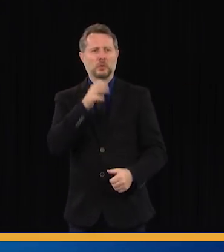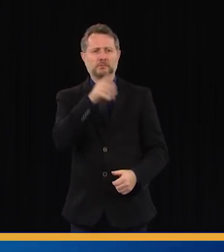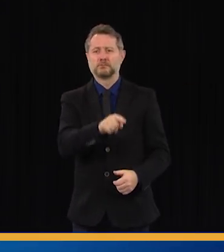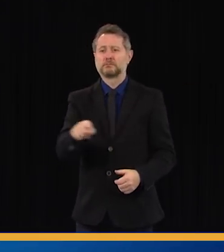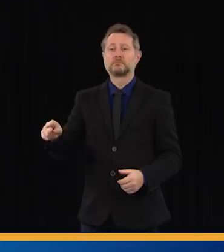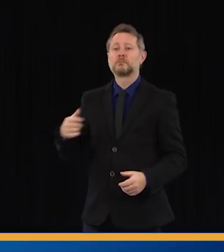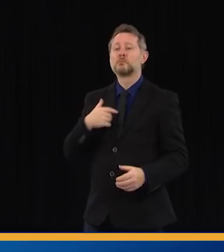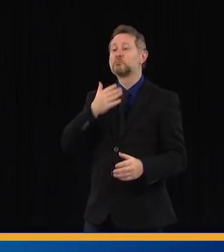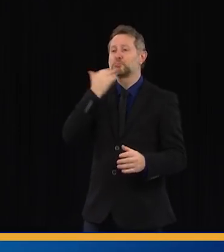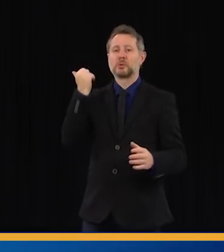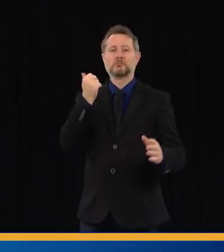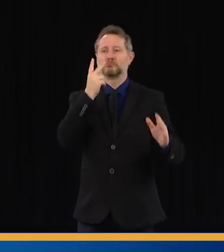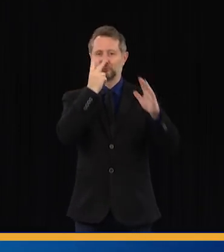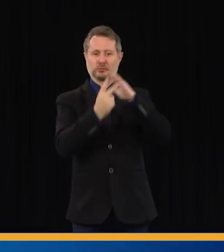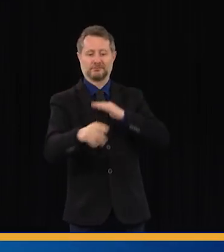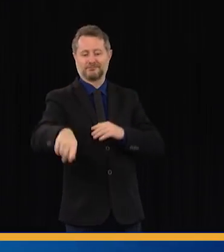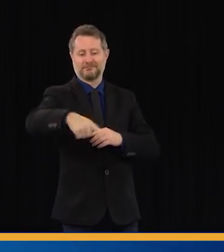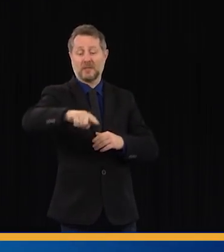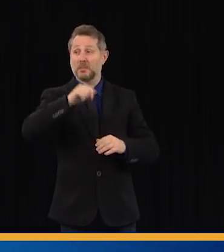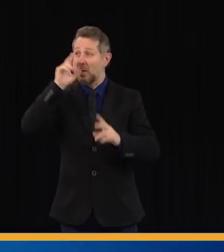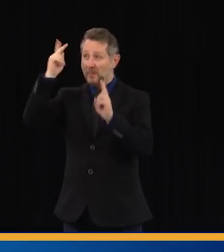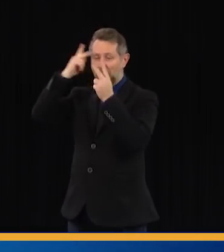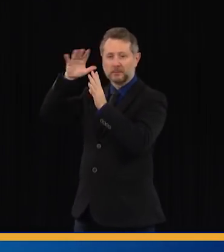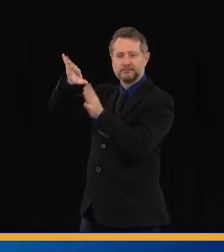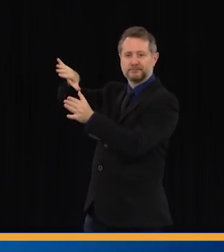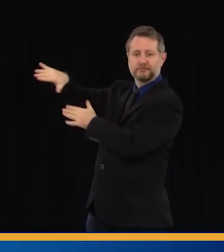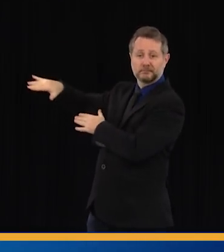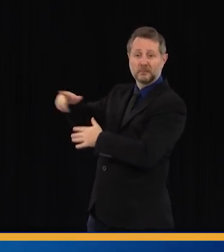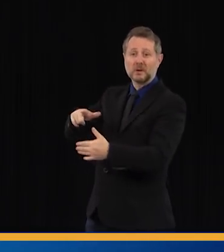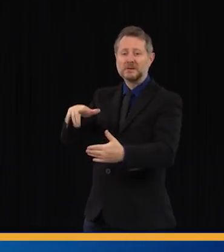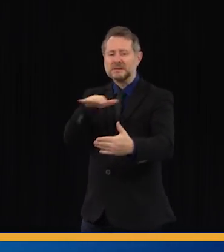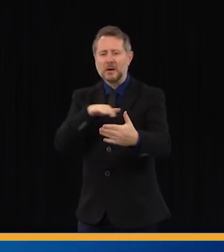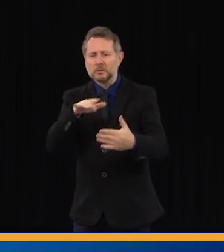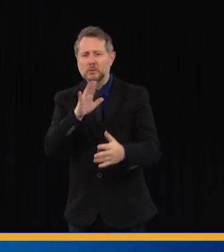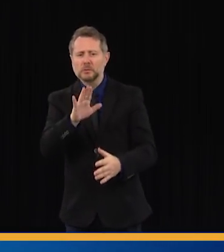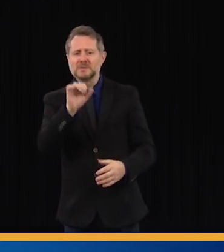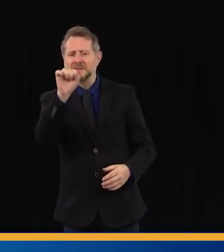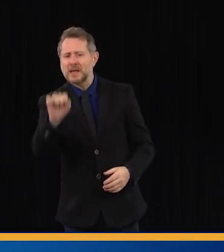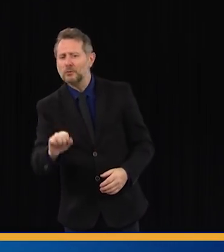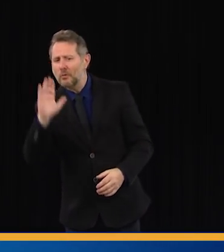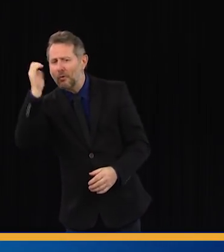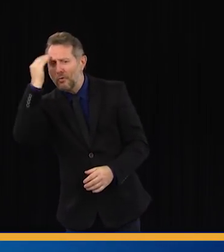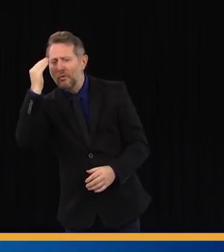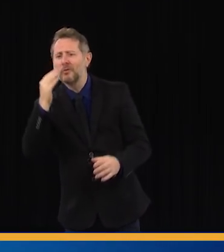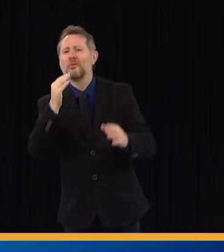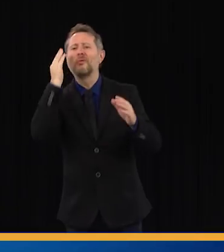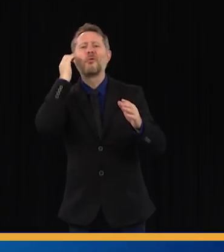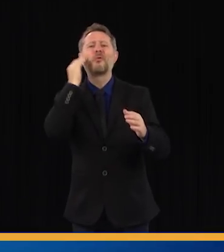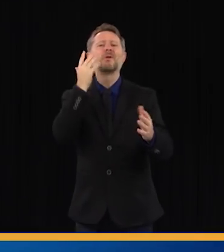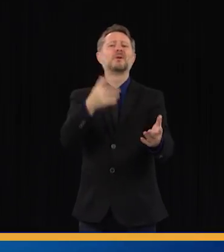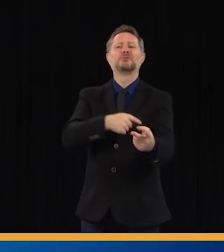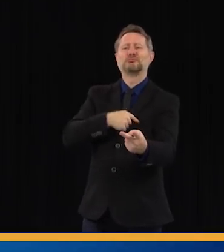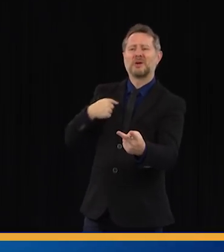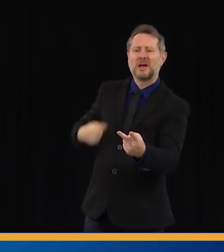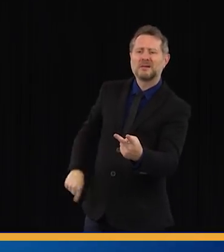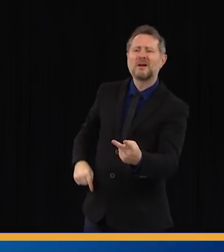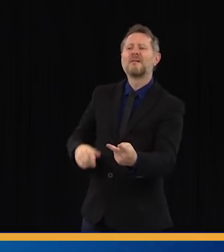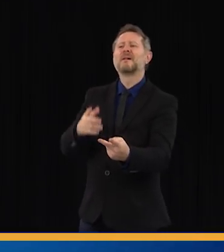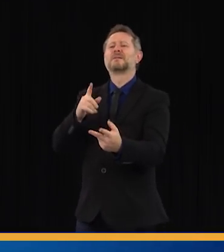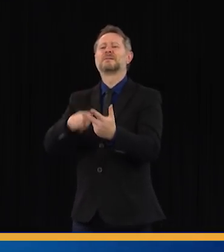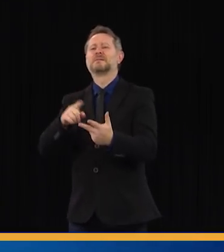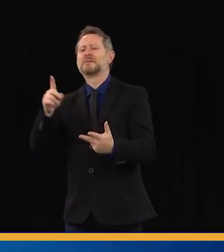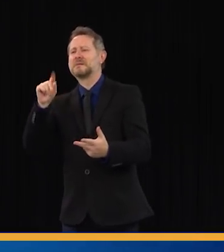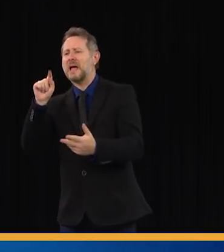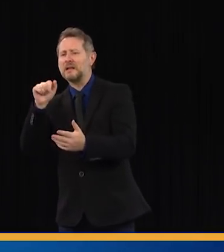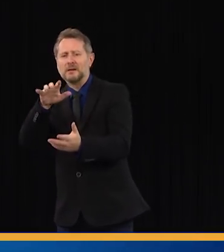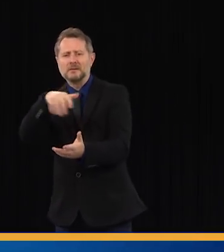health experts. They can study South Korea. They can study China. They can study all the data that we have. You have economic experts that can